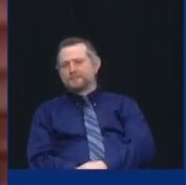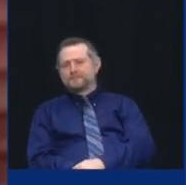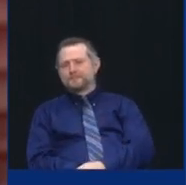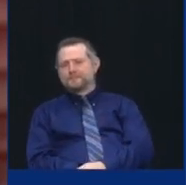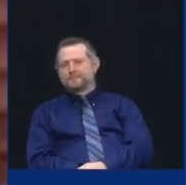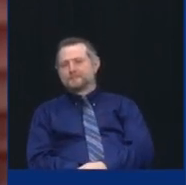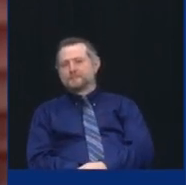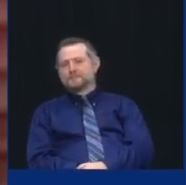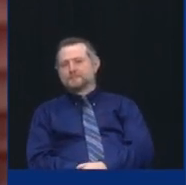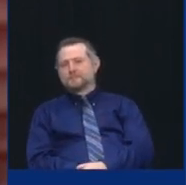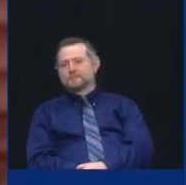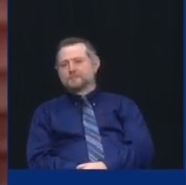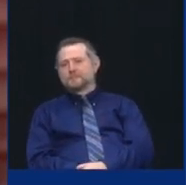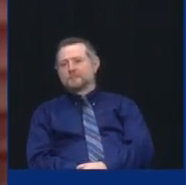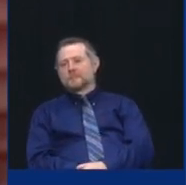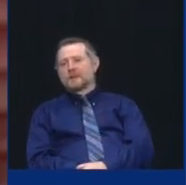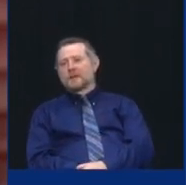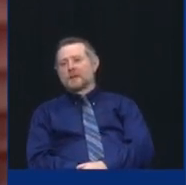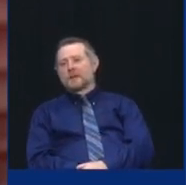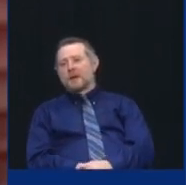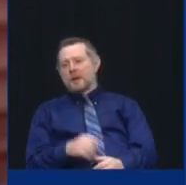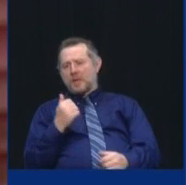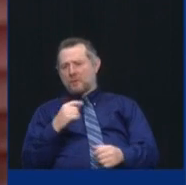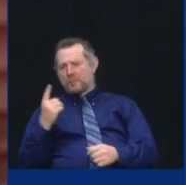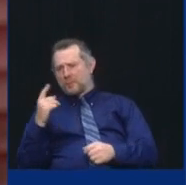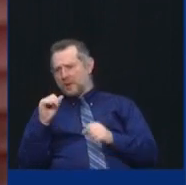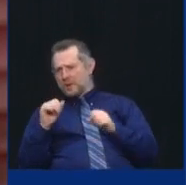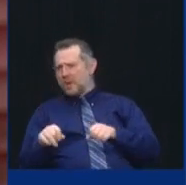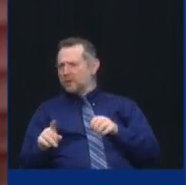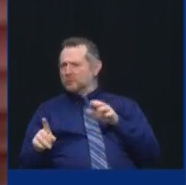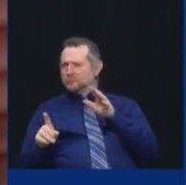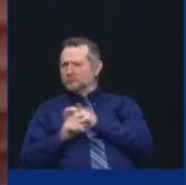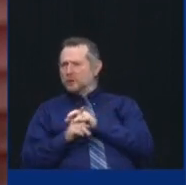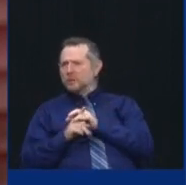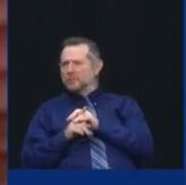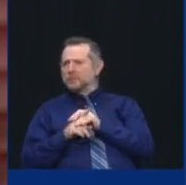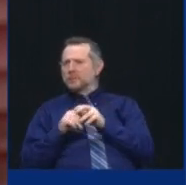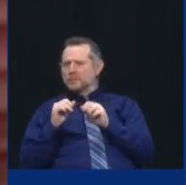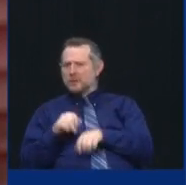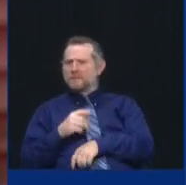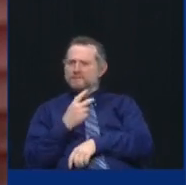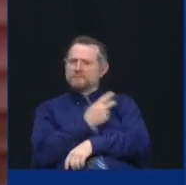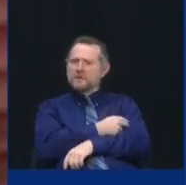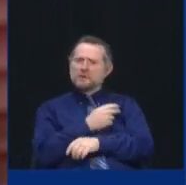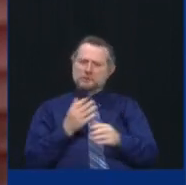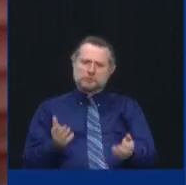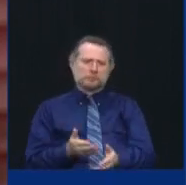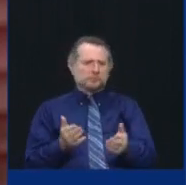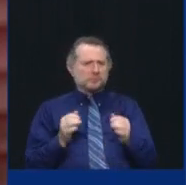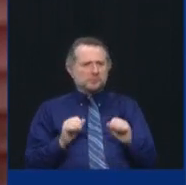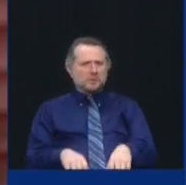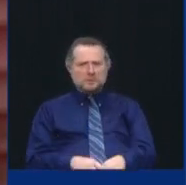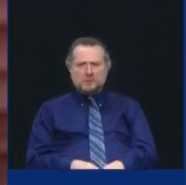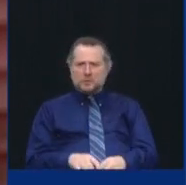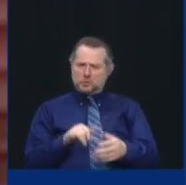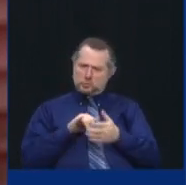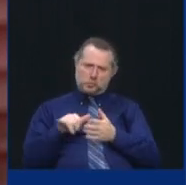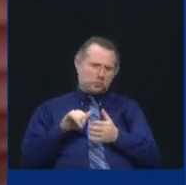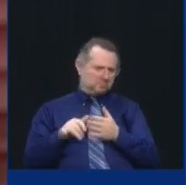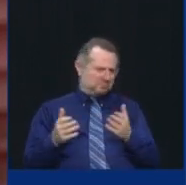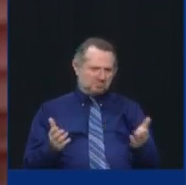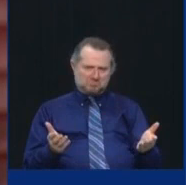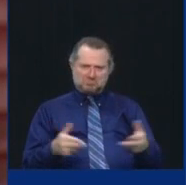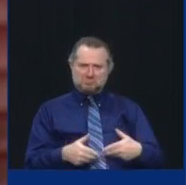Argentina. Anyone can come and be vaccinated here in New York